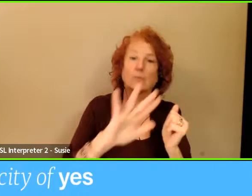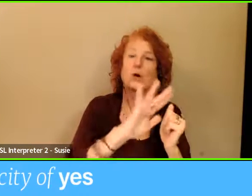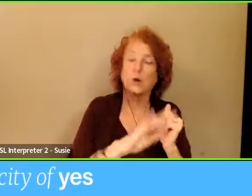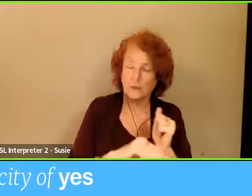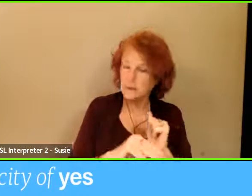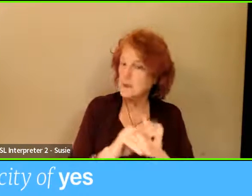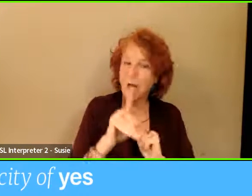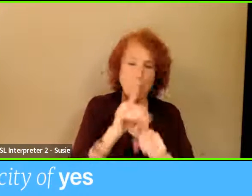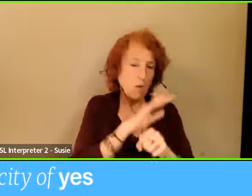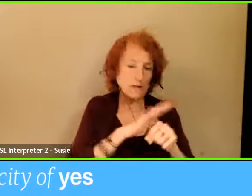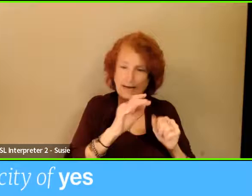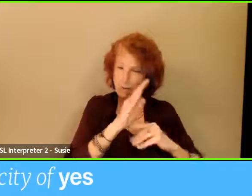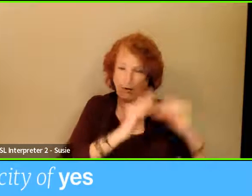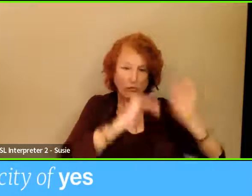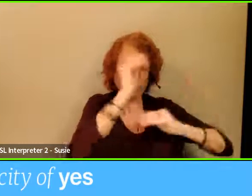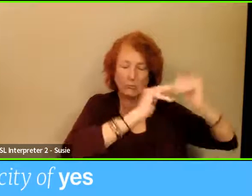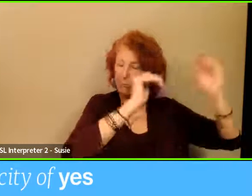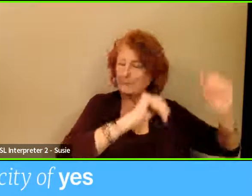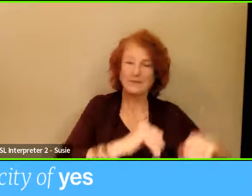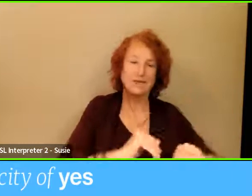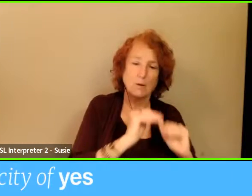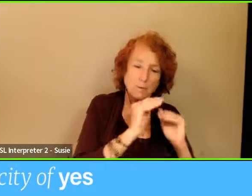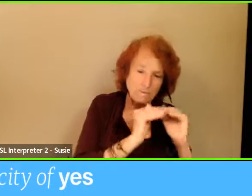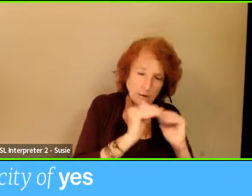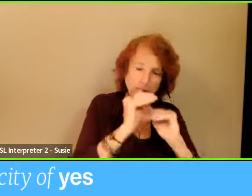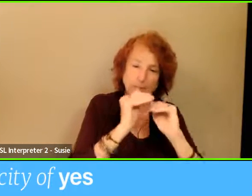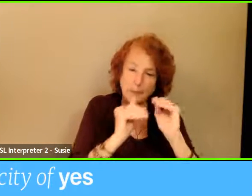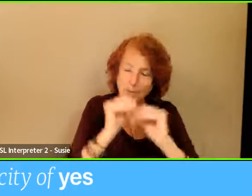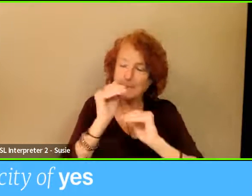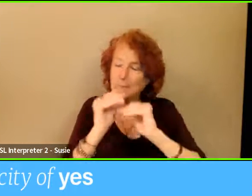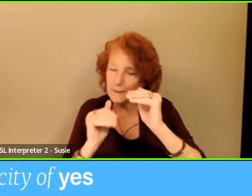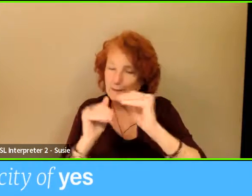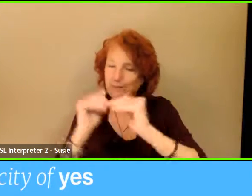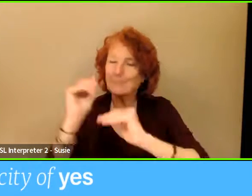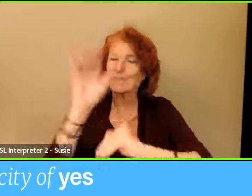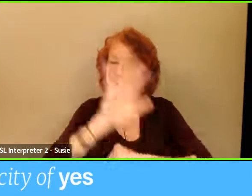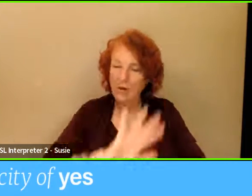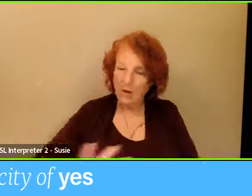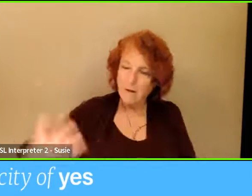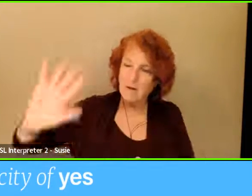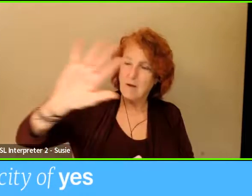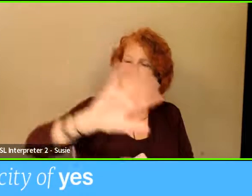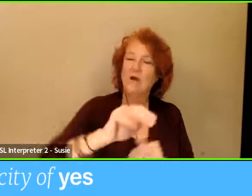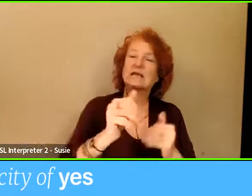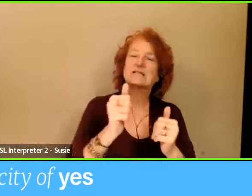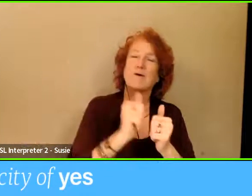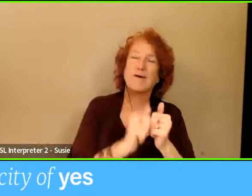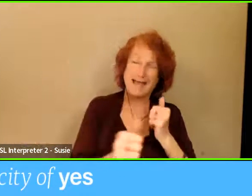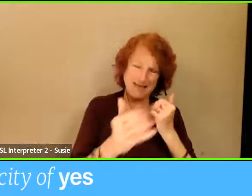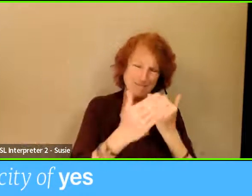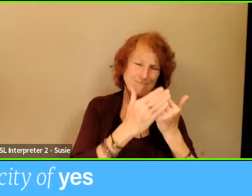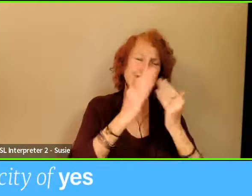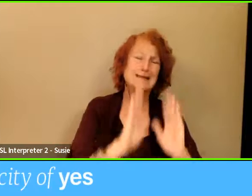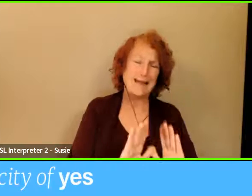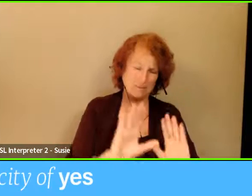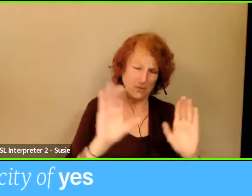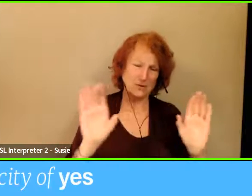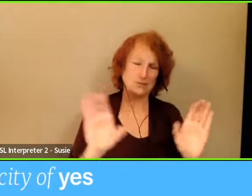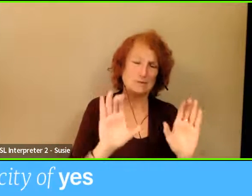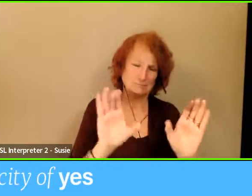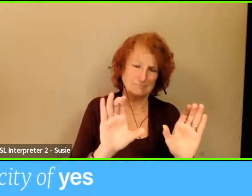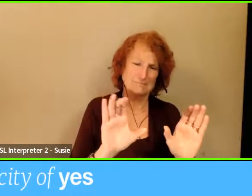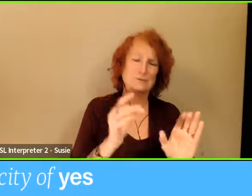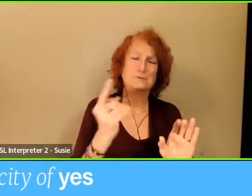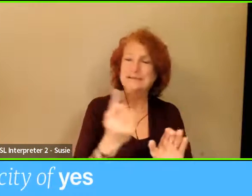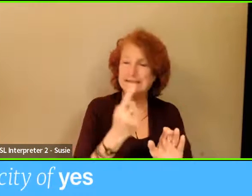a citywide approach, but also an incremental housing growth approach. So the idea is that every neighborhood has to do our part to meeting our housing need,